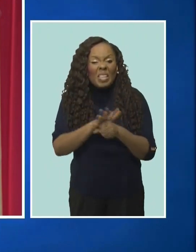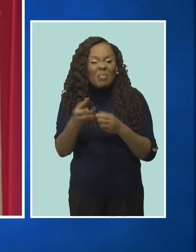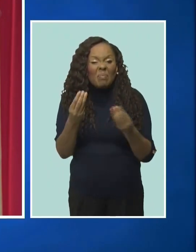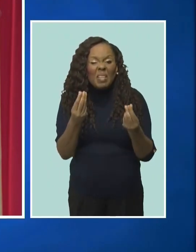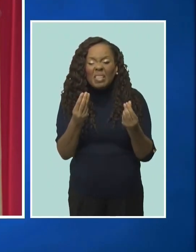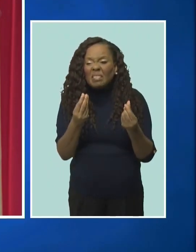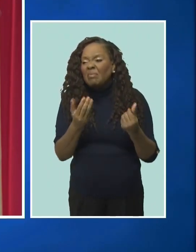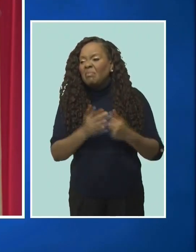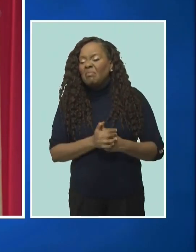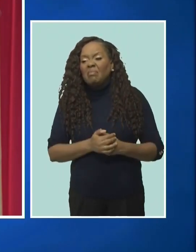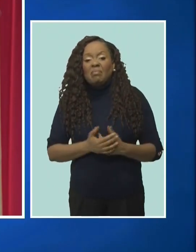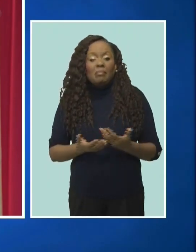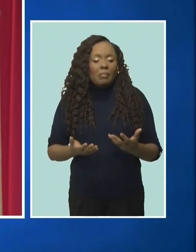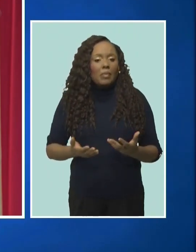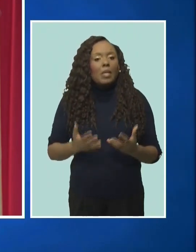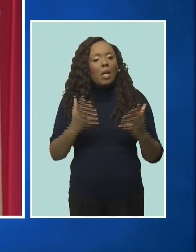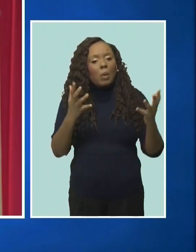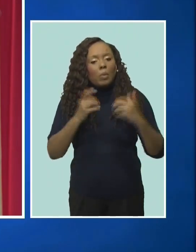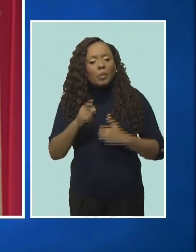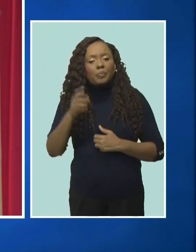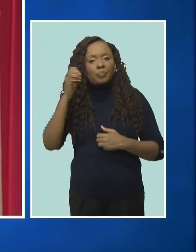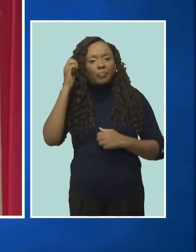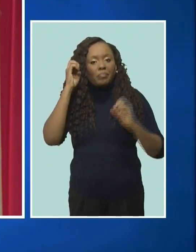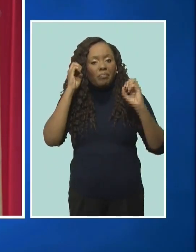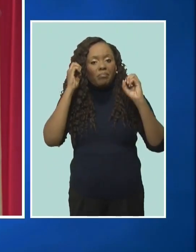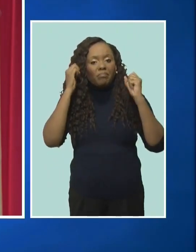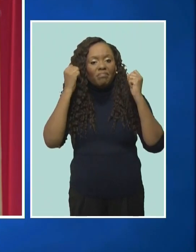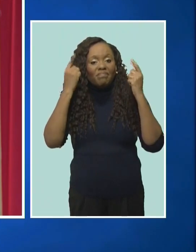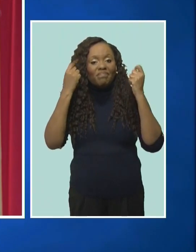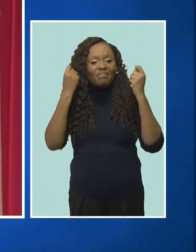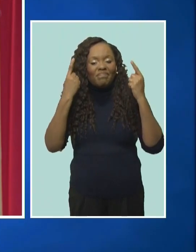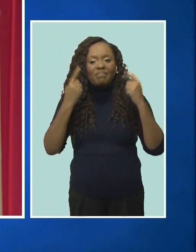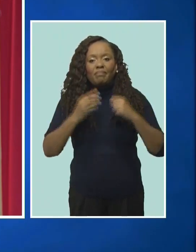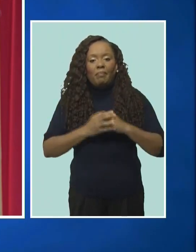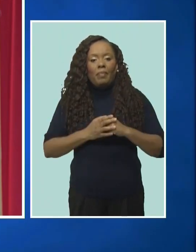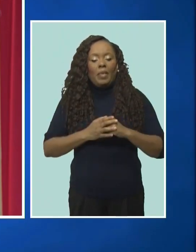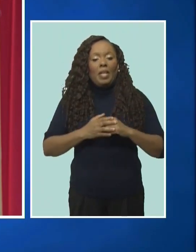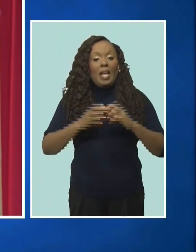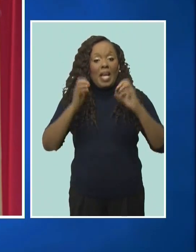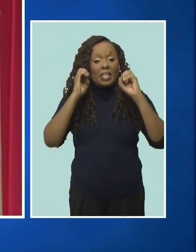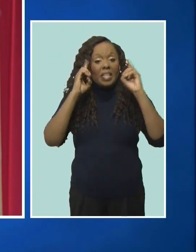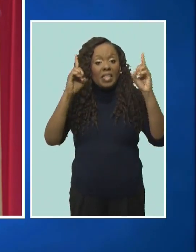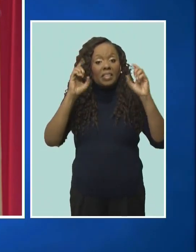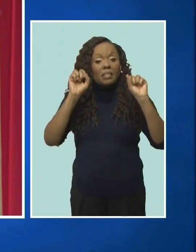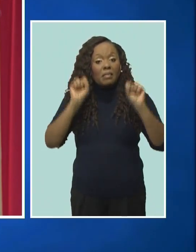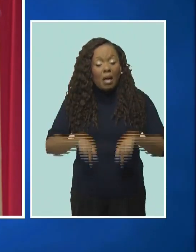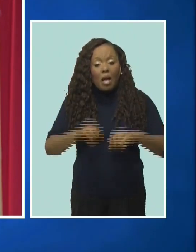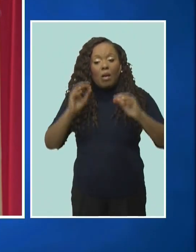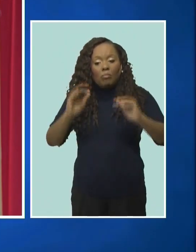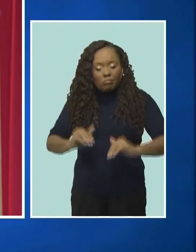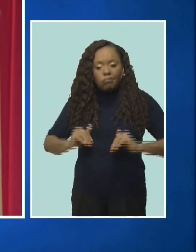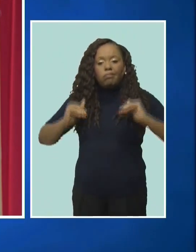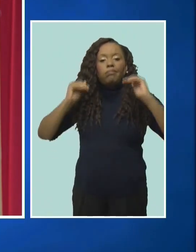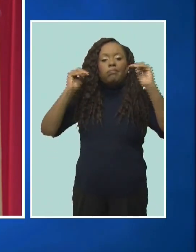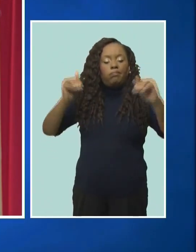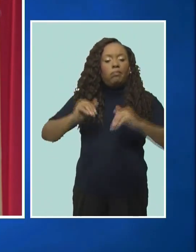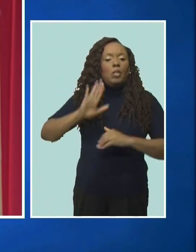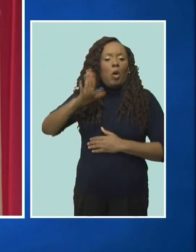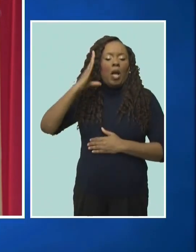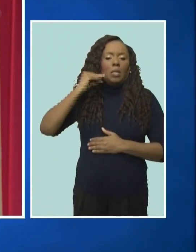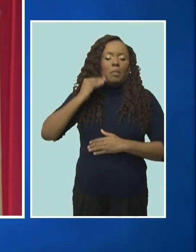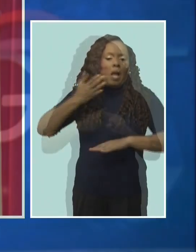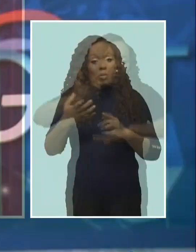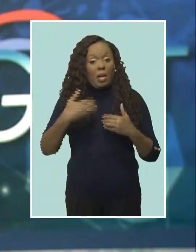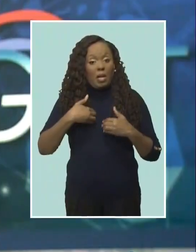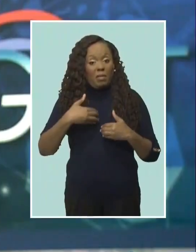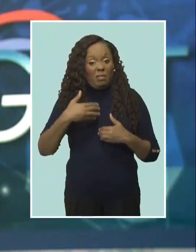you to understand that education can transcend your experience and can propel you in